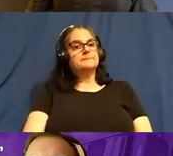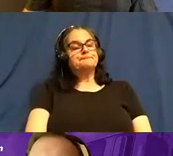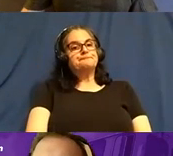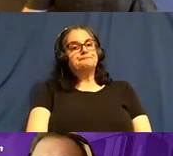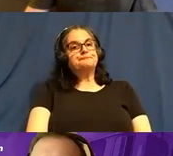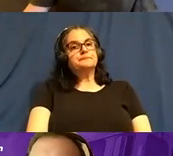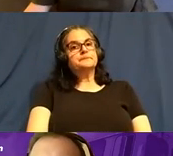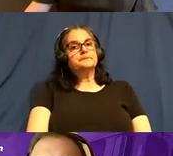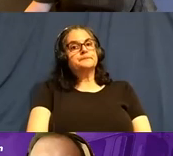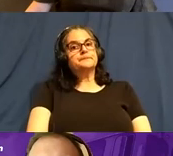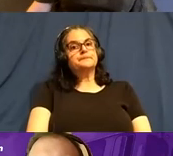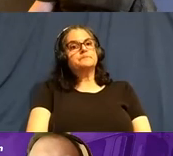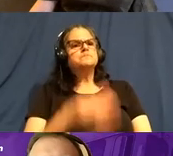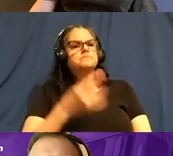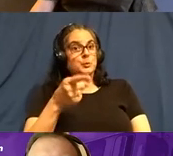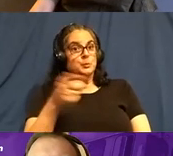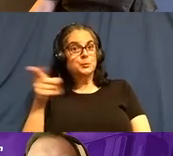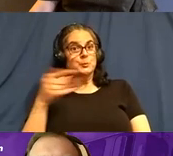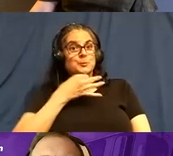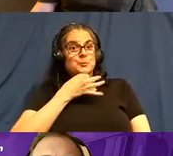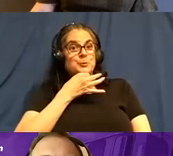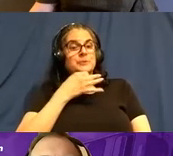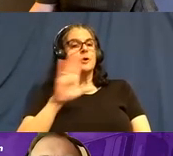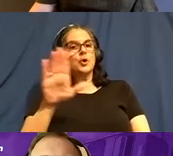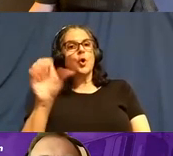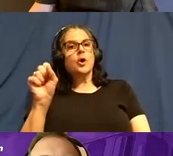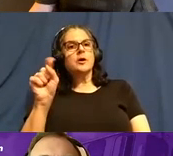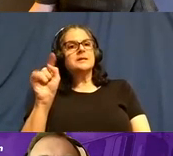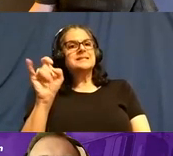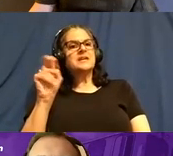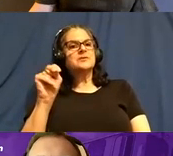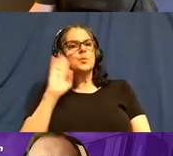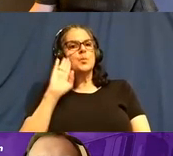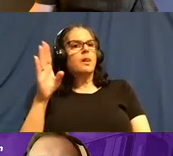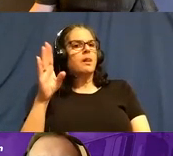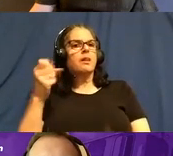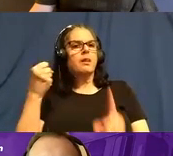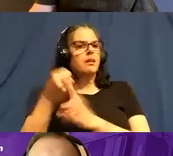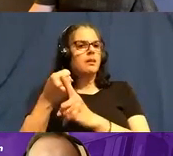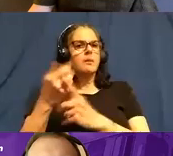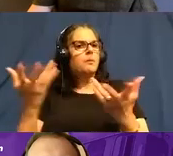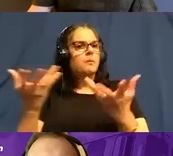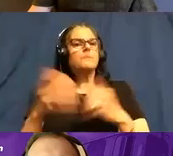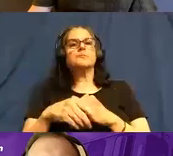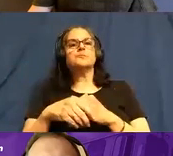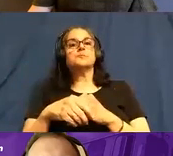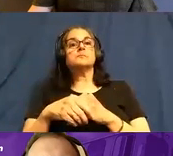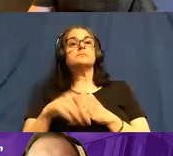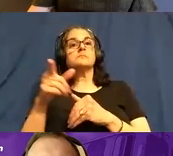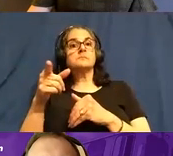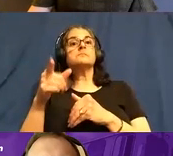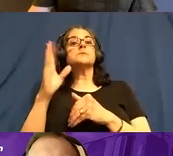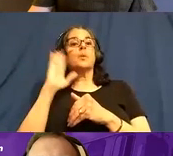So many of you are curious as to when your stations will be impacted. So we will be closing stations